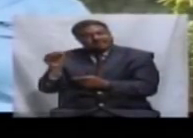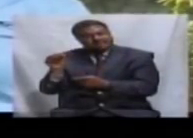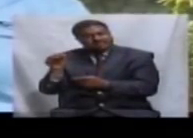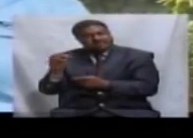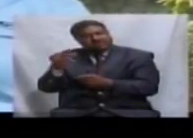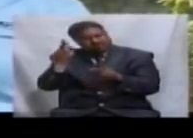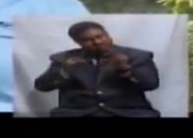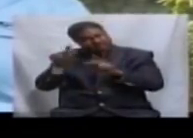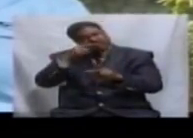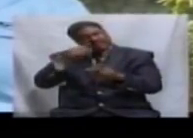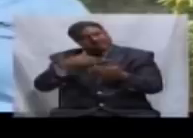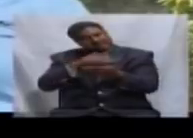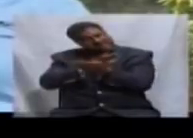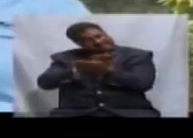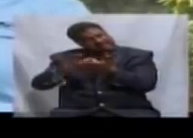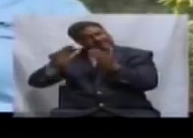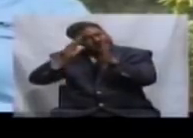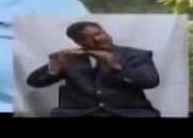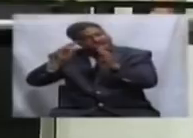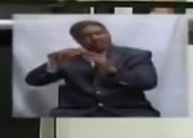shelter and decent housing.